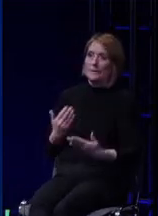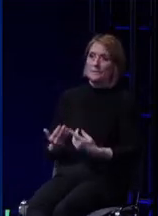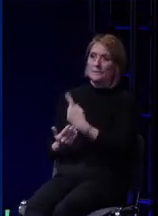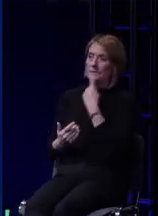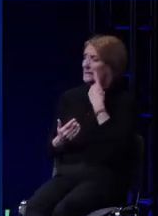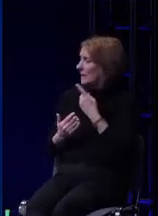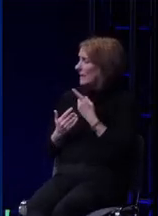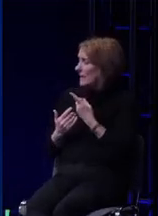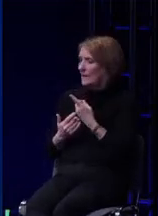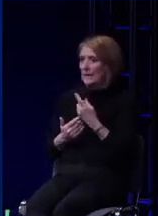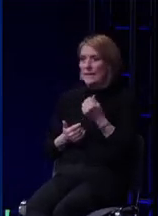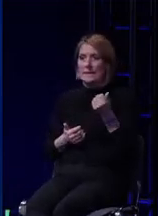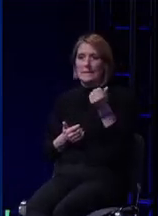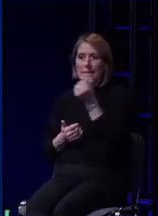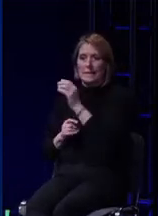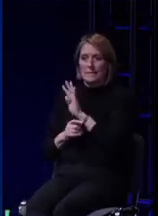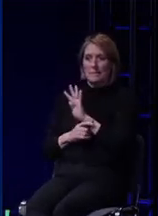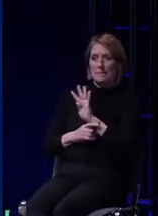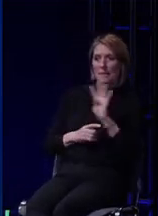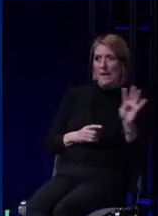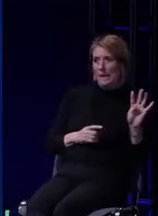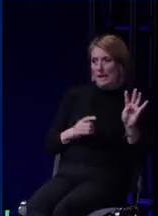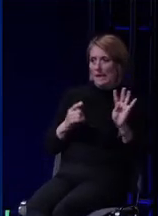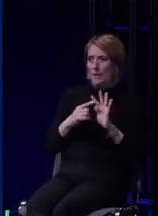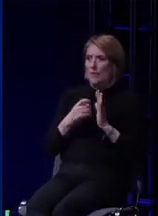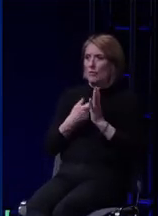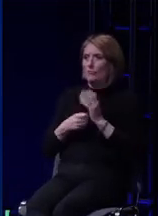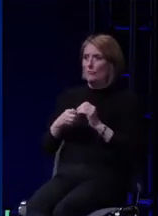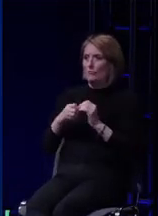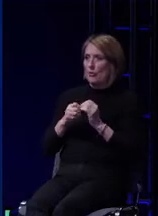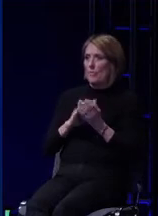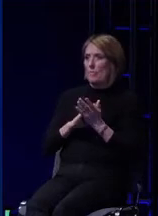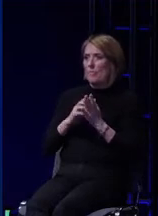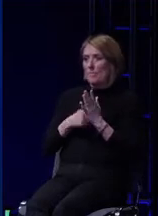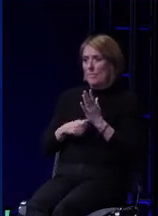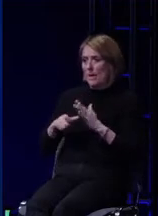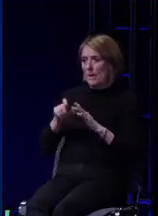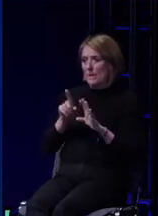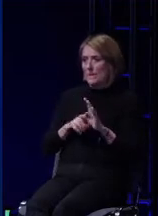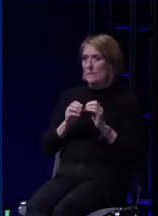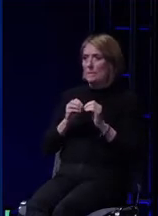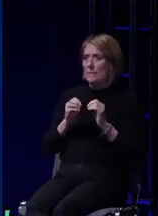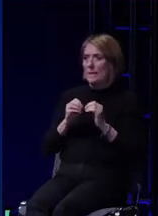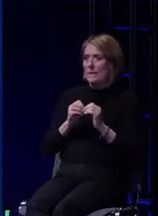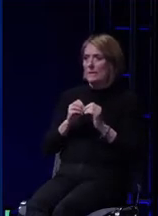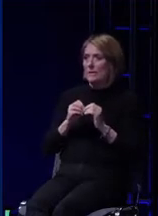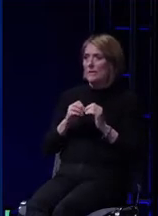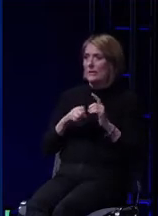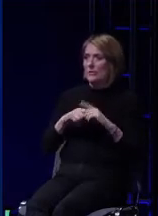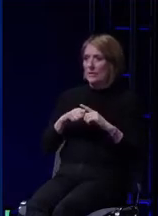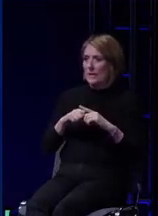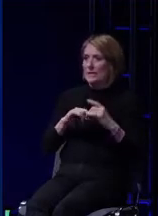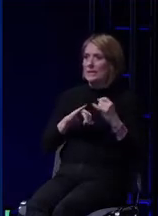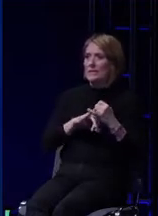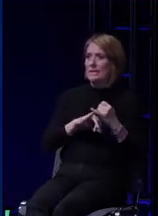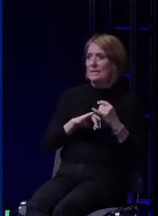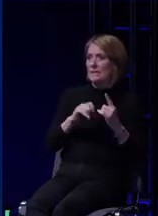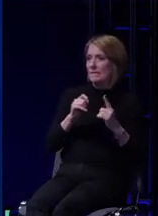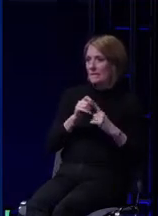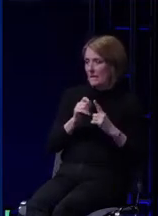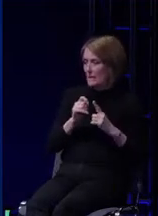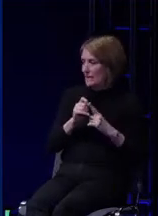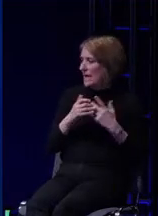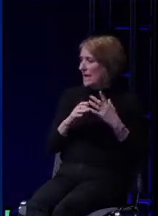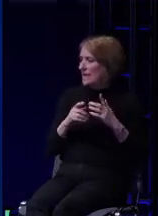a wildly talented panel. We've got Rob Hardy on my left here, Ben Kračun, Stefan Pehrsson,